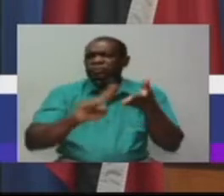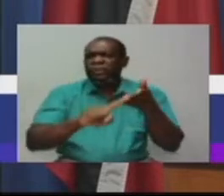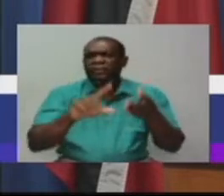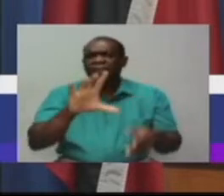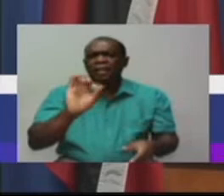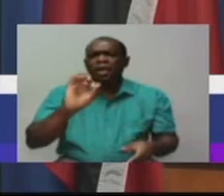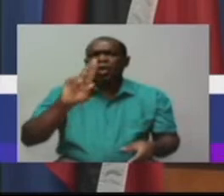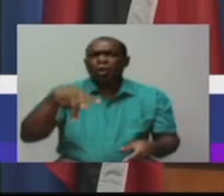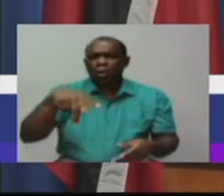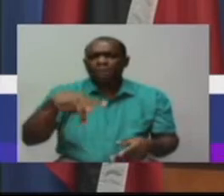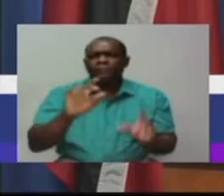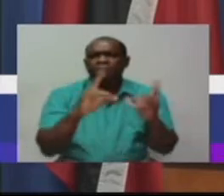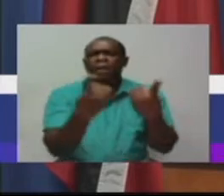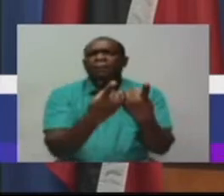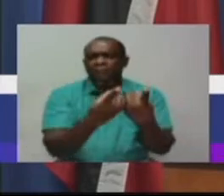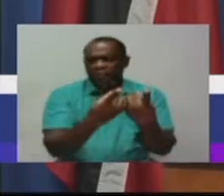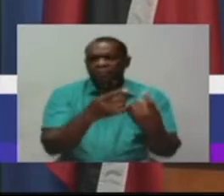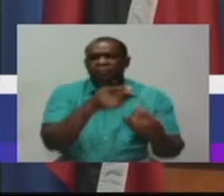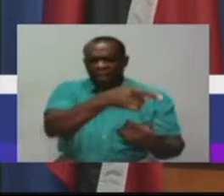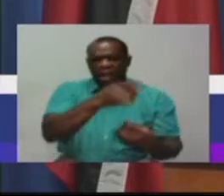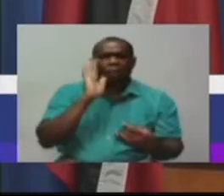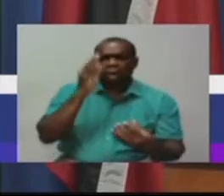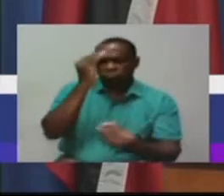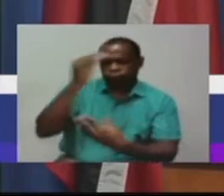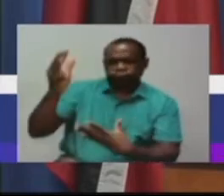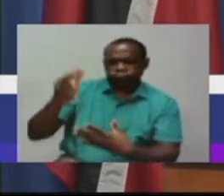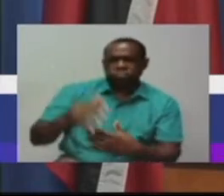you. Dr. Richard, since you're up there,